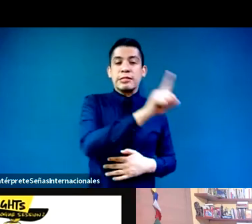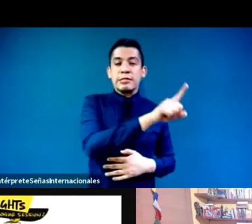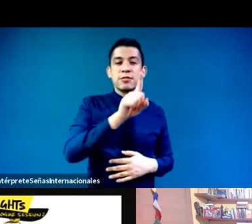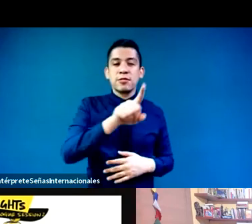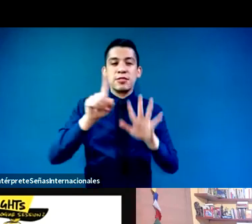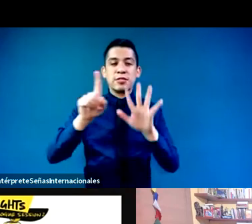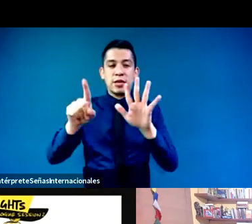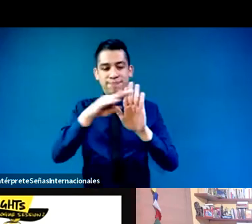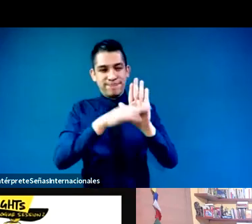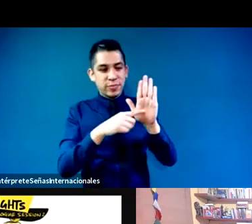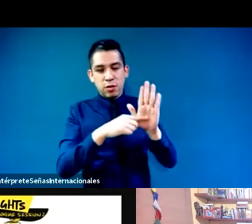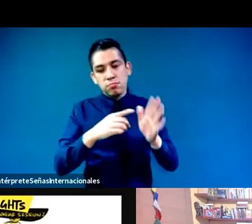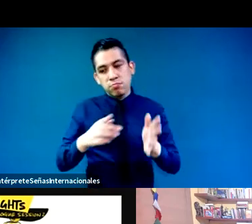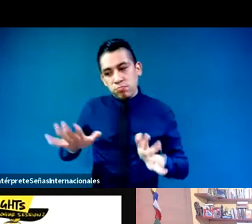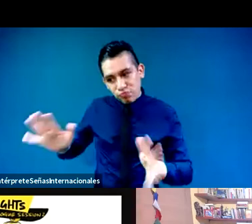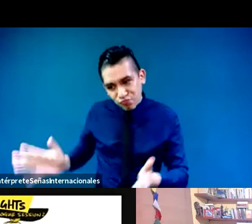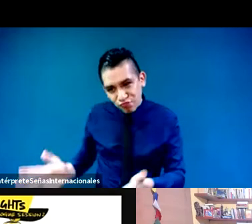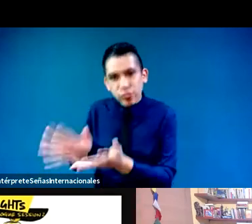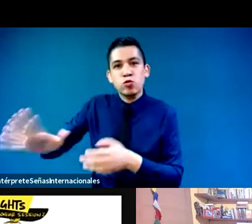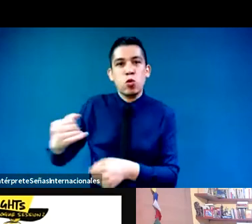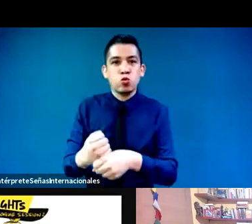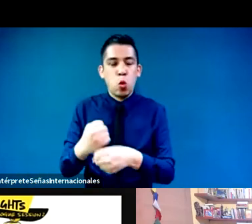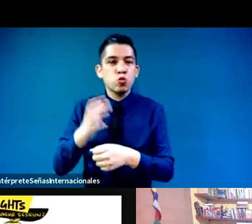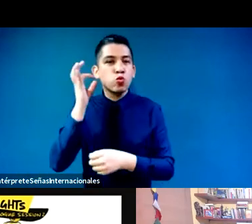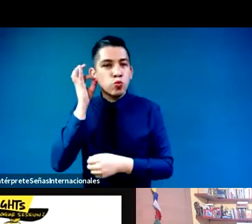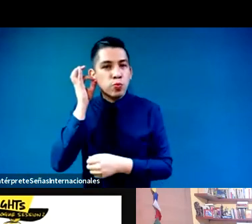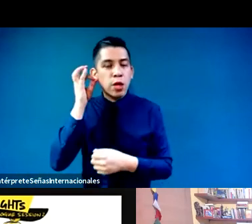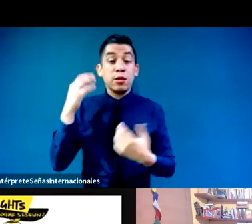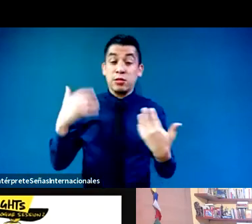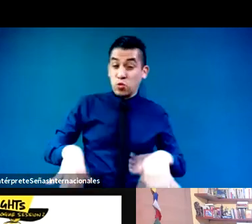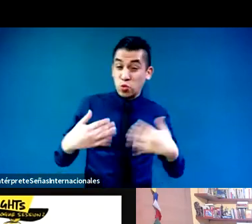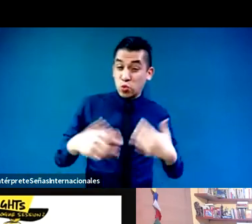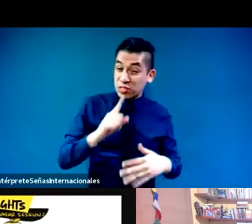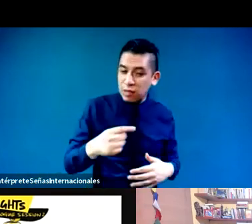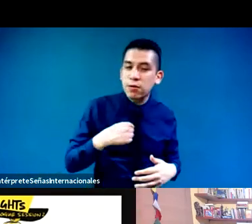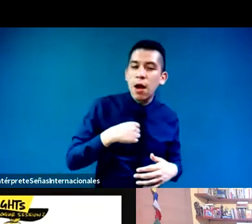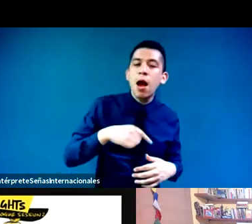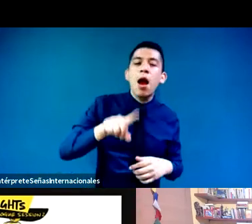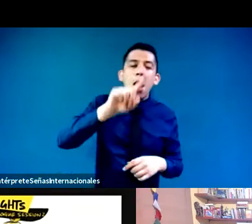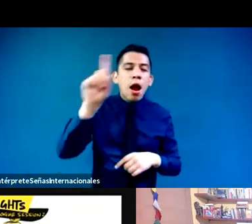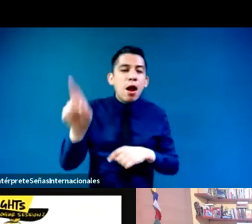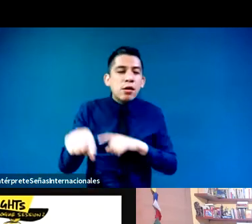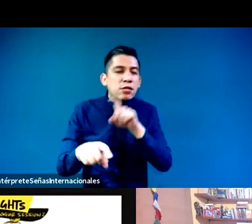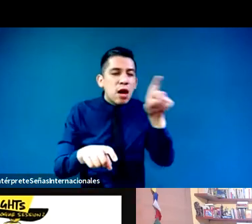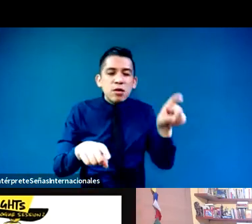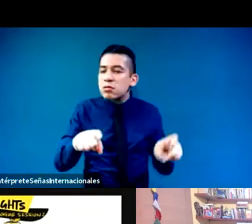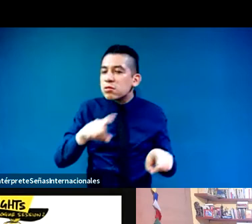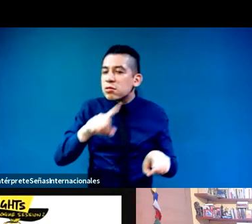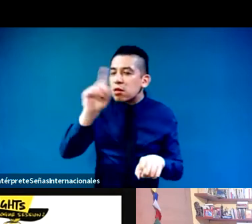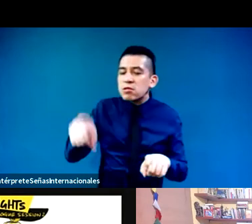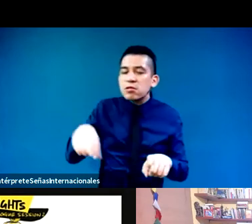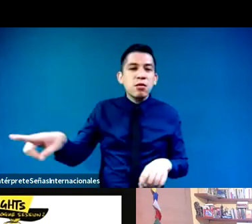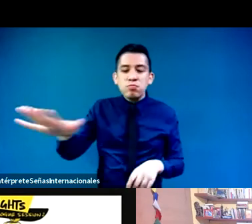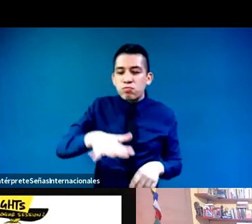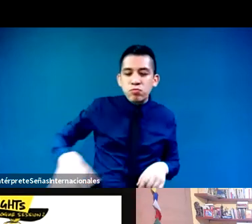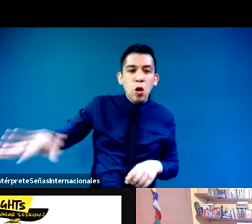significantly increased. In Vietnam, for instance, nearly 20% of female workers have experienced violence and harassment in the workplace in